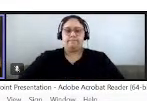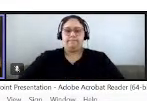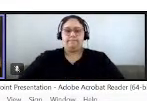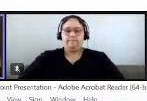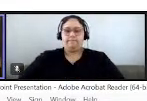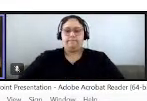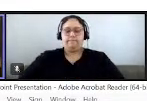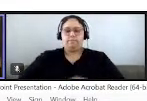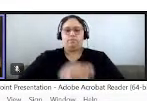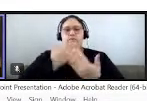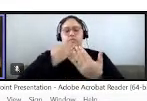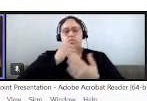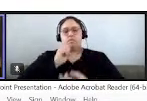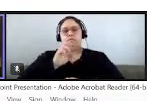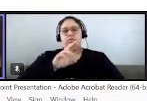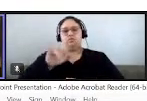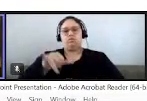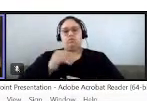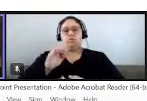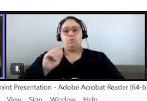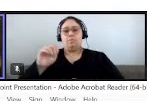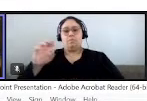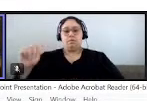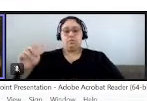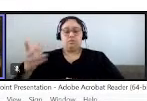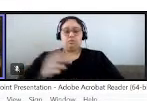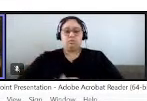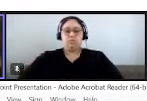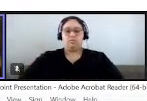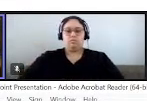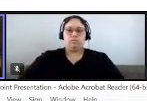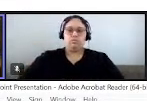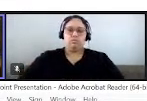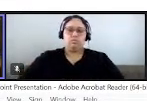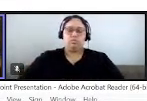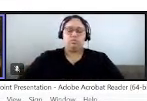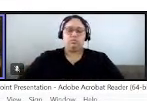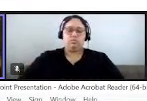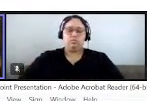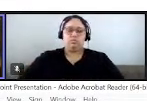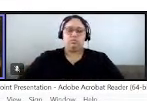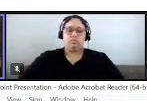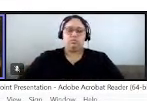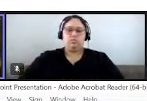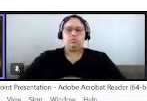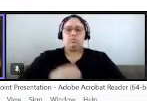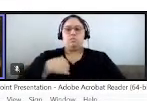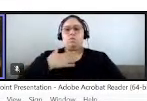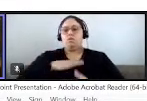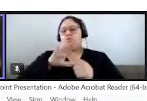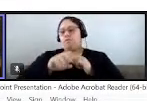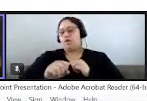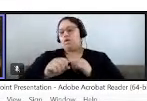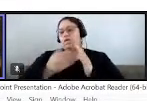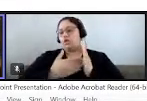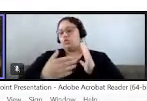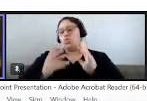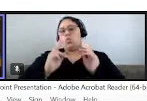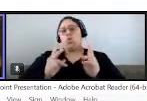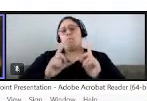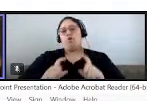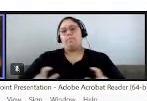Thank you, Mr. Jawadin. You're welcome, Member Maseko. I think what I wanted to find out, excluding the normal